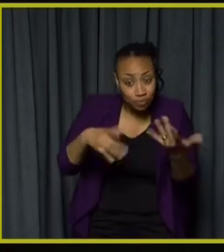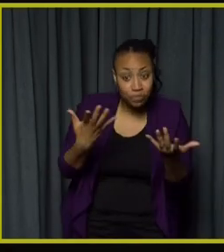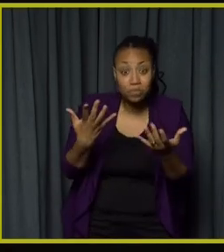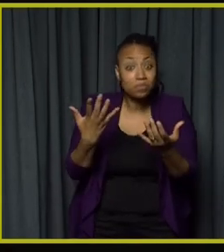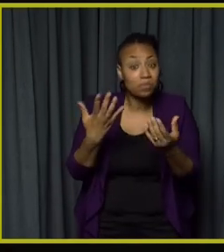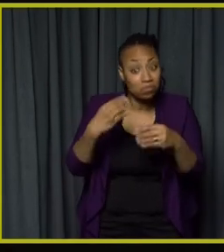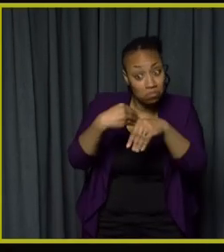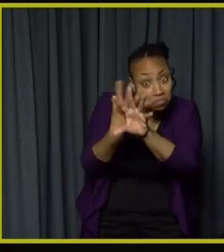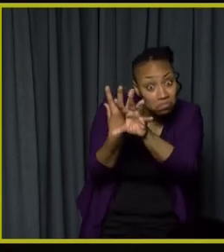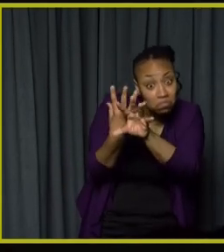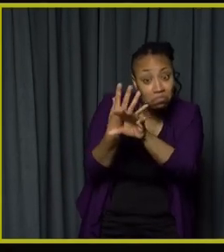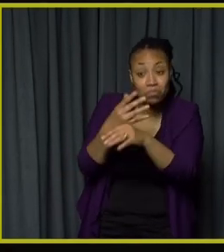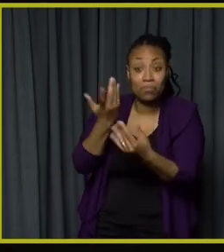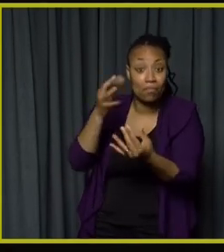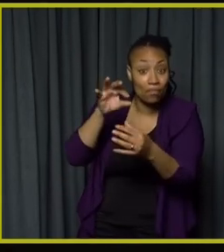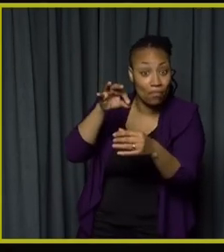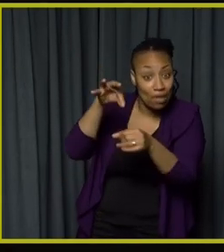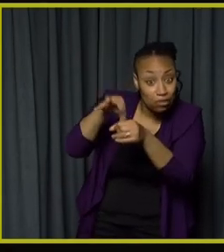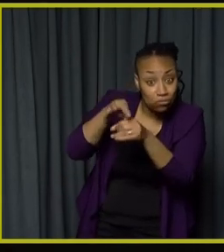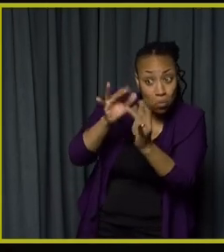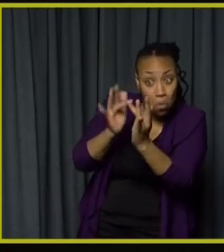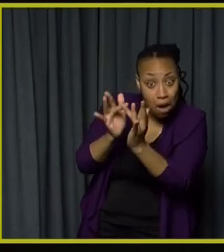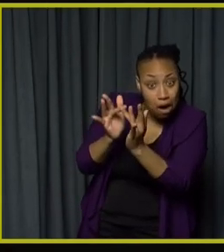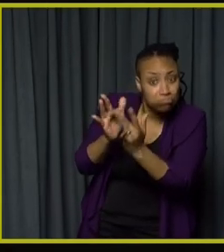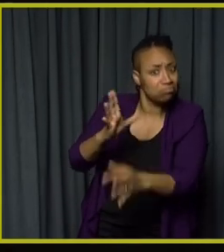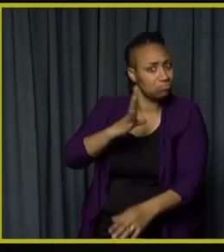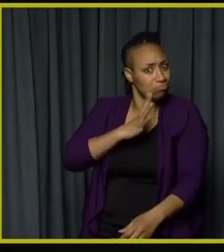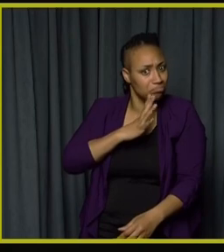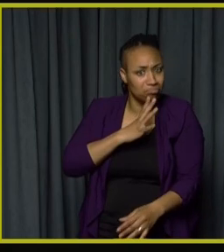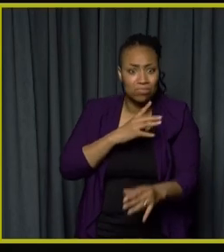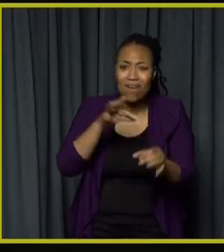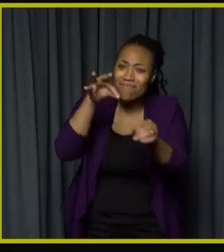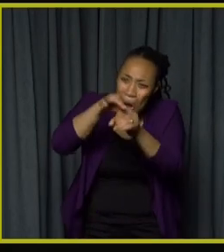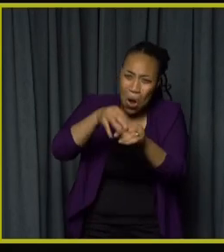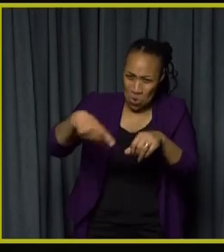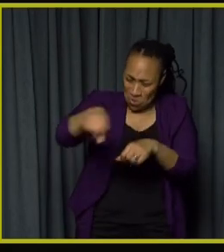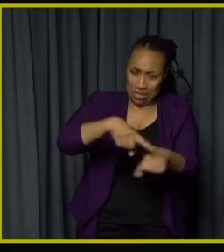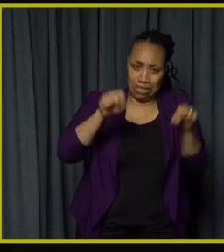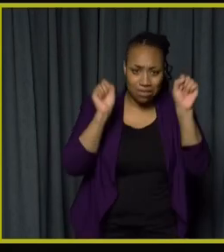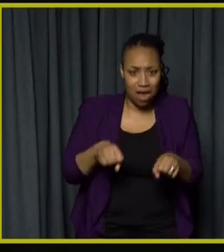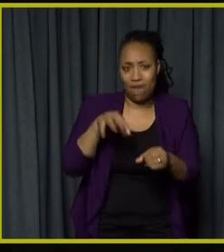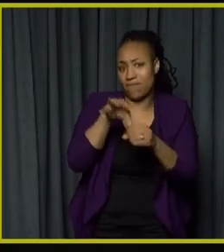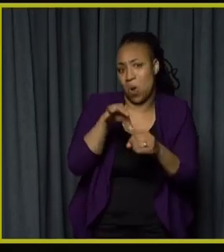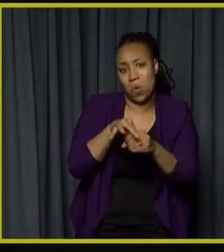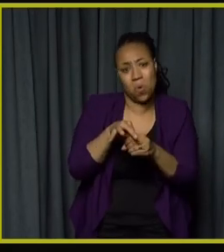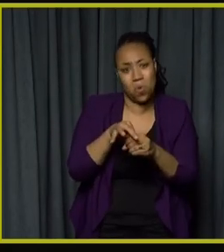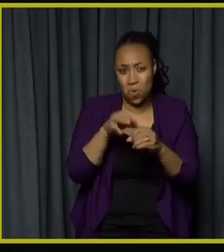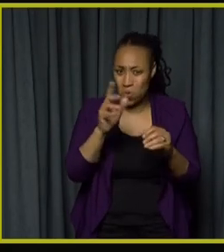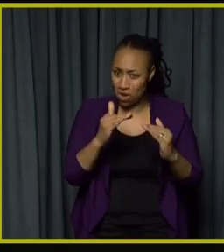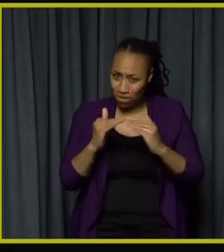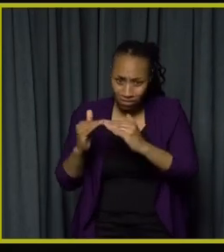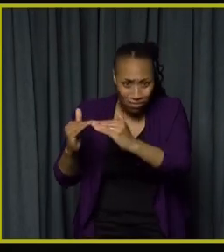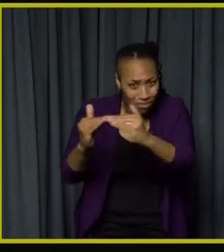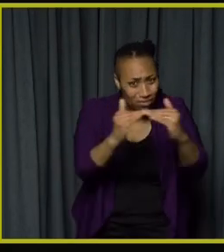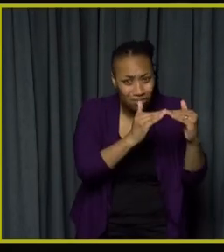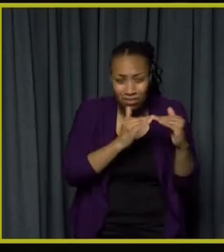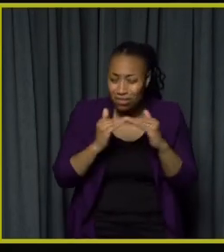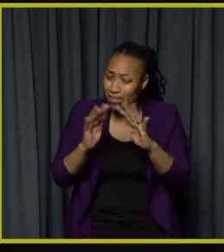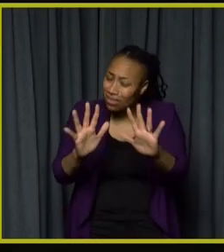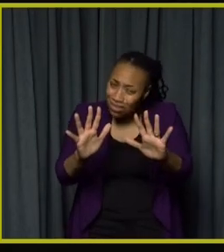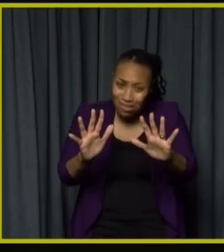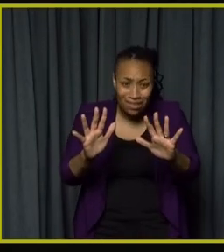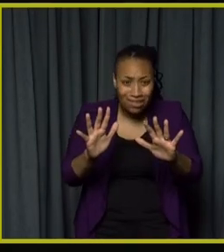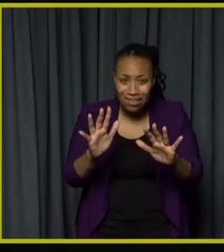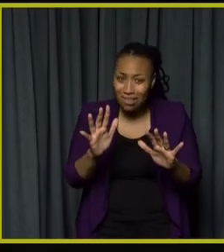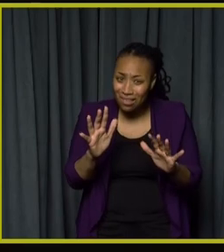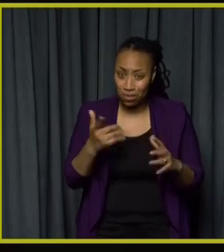our democracy by ensuring eligible voters can vote. We don't have to choose death. We can choose life. We